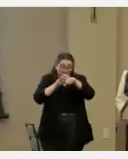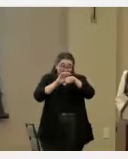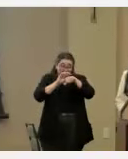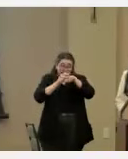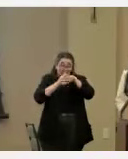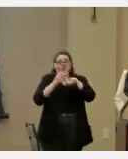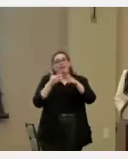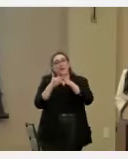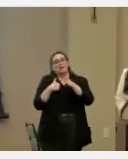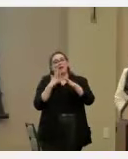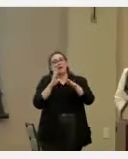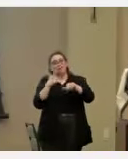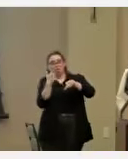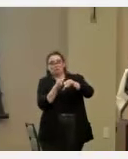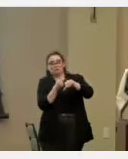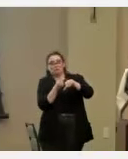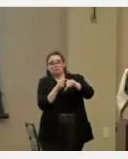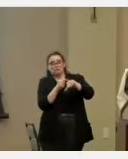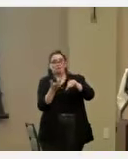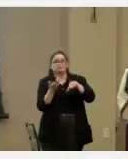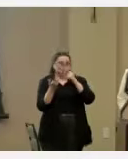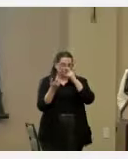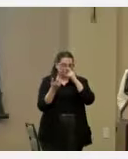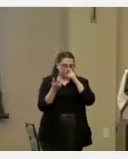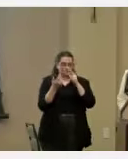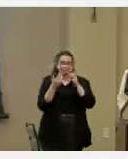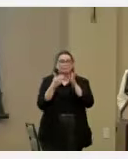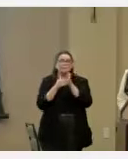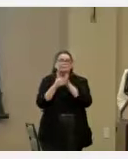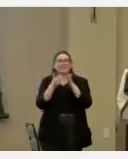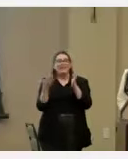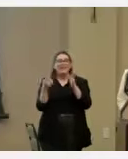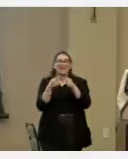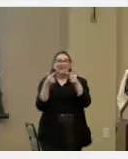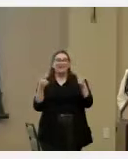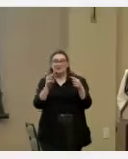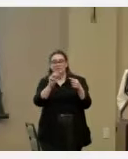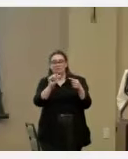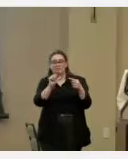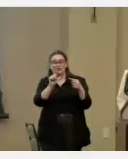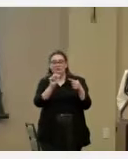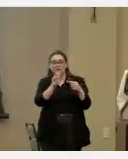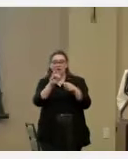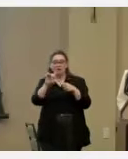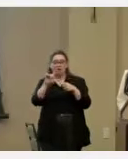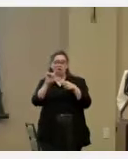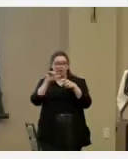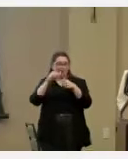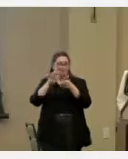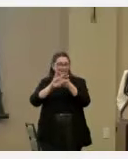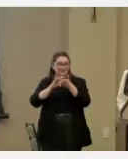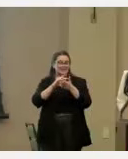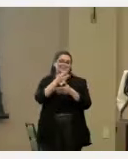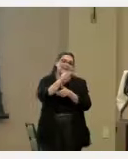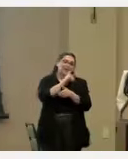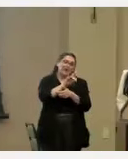into the area. We all know as well the antimalarials play their role, Plaquenil,